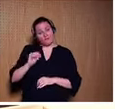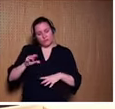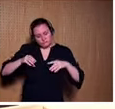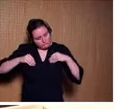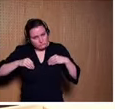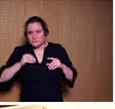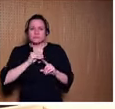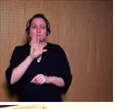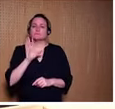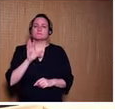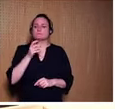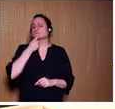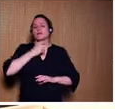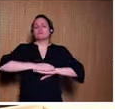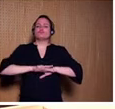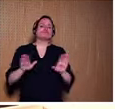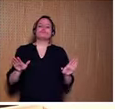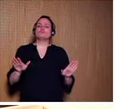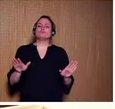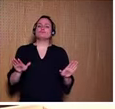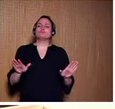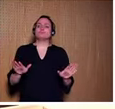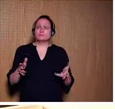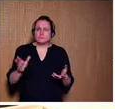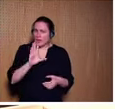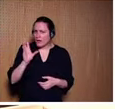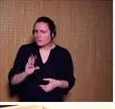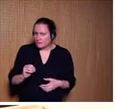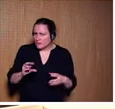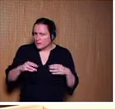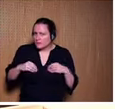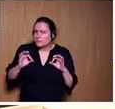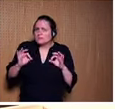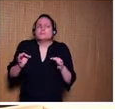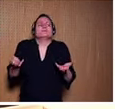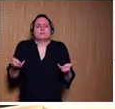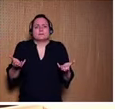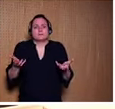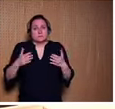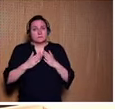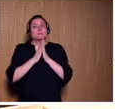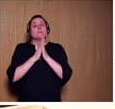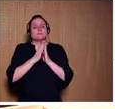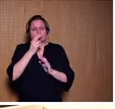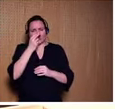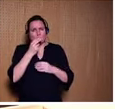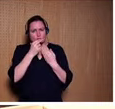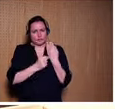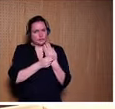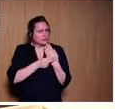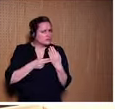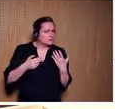What is un-African? Christianity, Islam, suit and ties, eight colonial laws